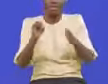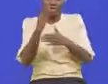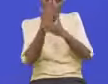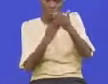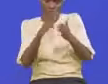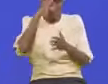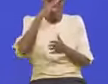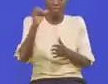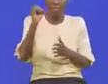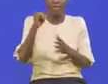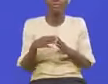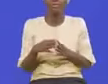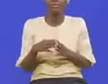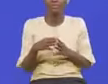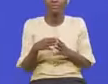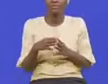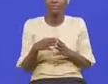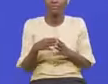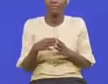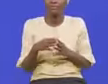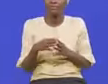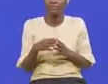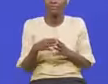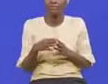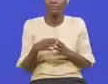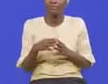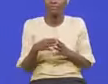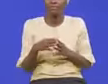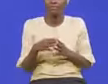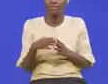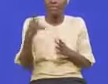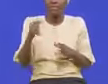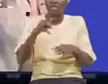ame nuveve ƒe dɔ na ame siwo bɔbɔ wo ɖokuia.